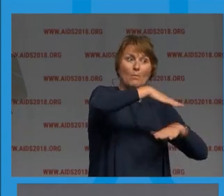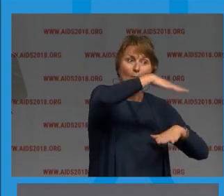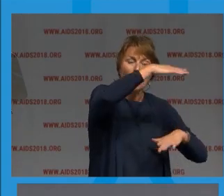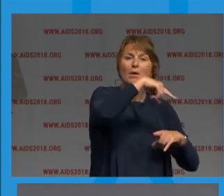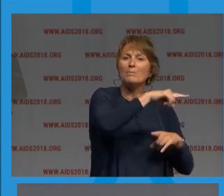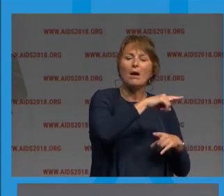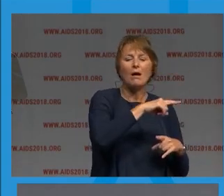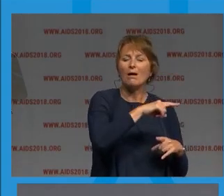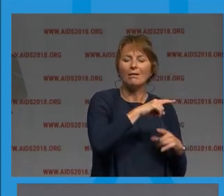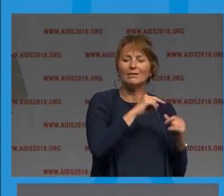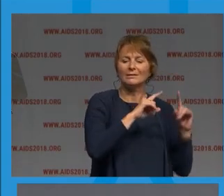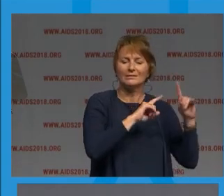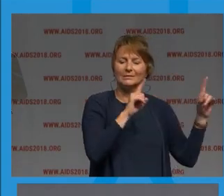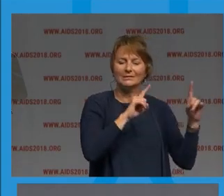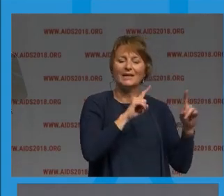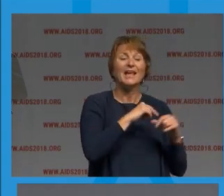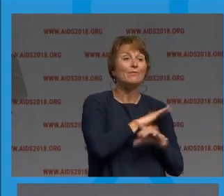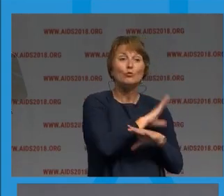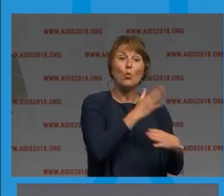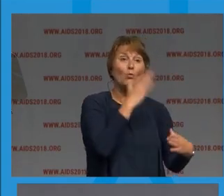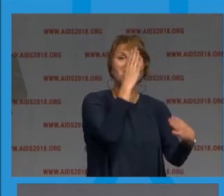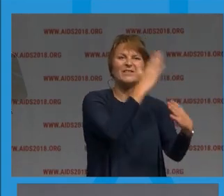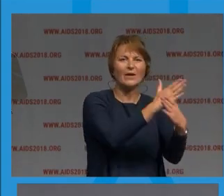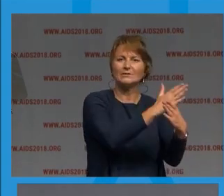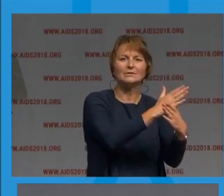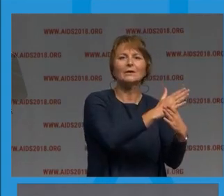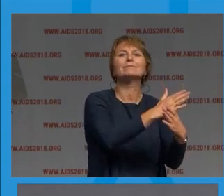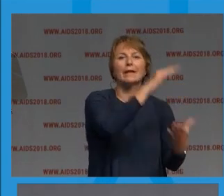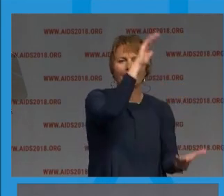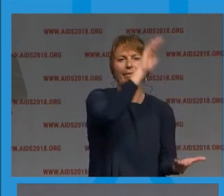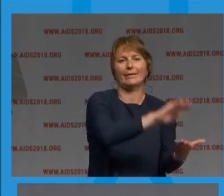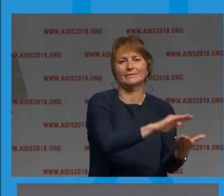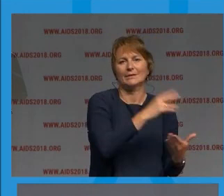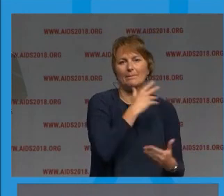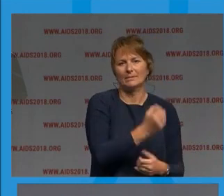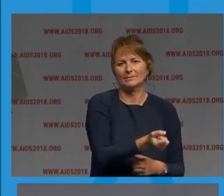but decreased in non-intervention sites.